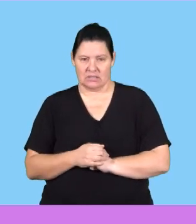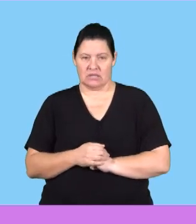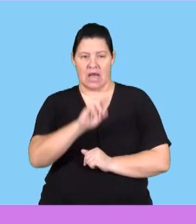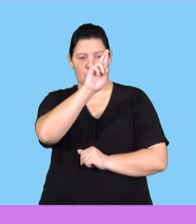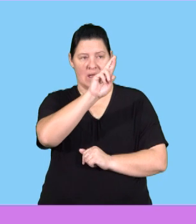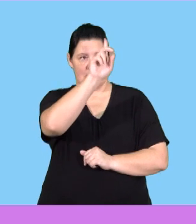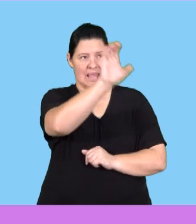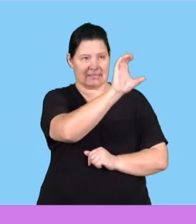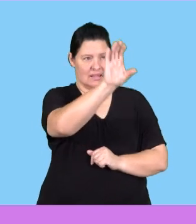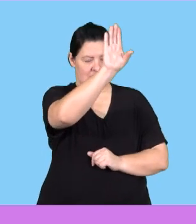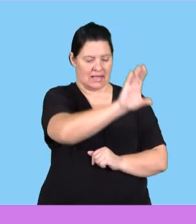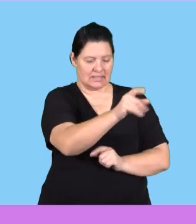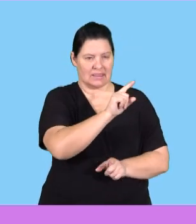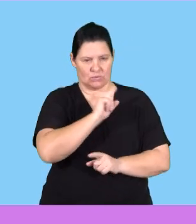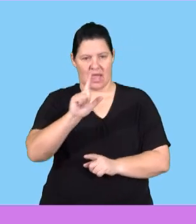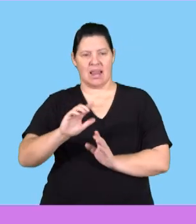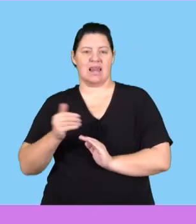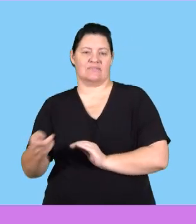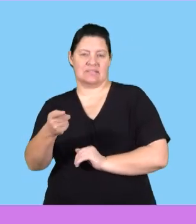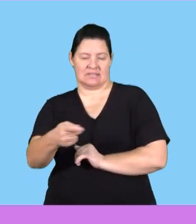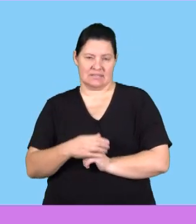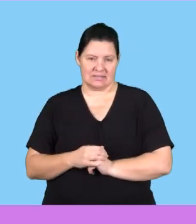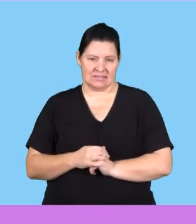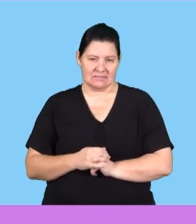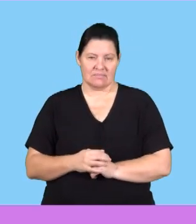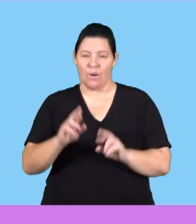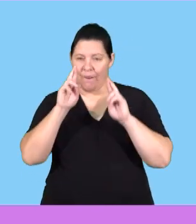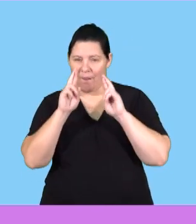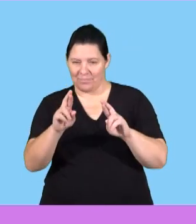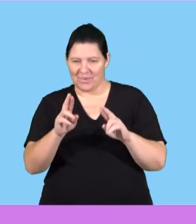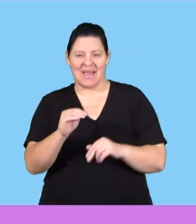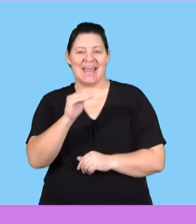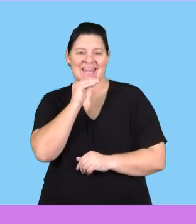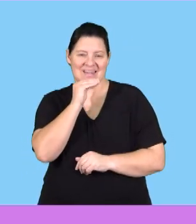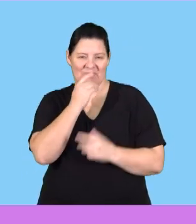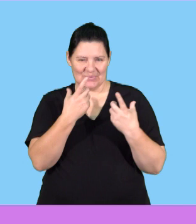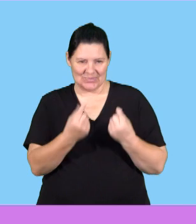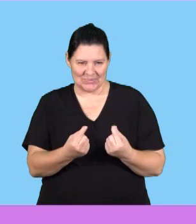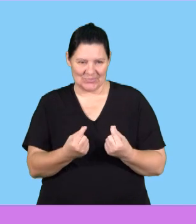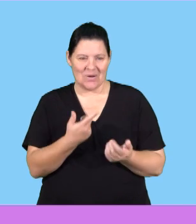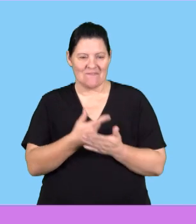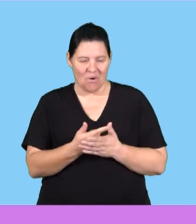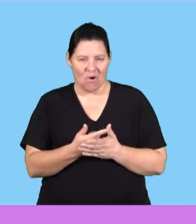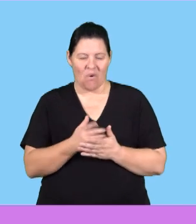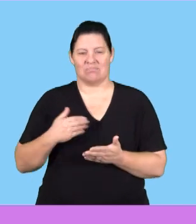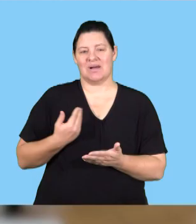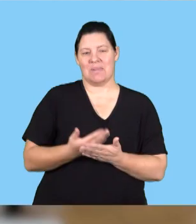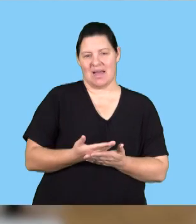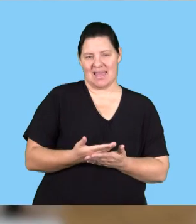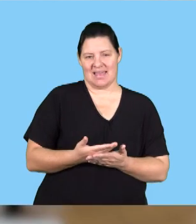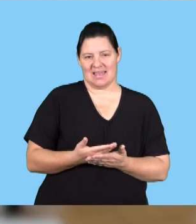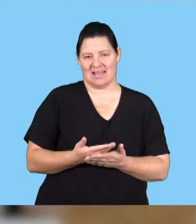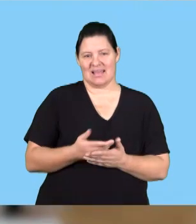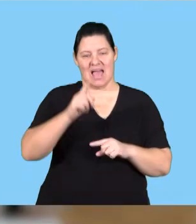will cancel with the rent. So now I hope we've done enough in terms of the application of